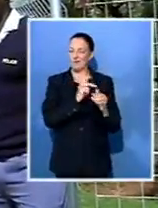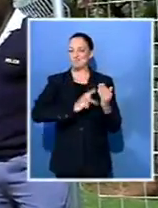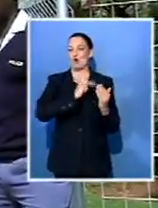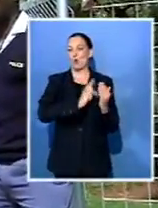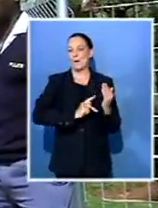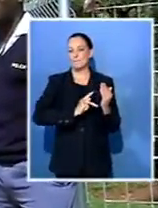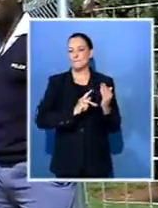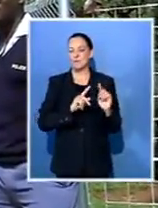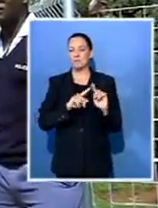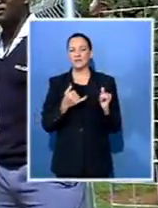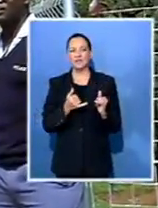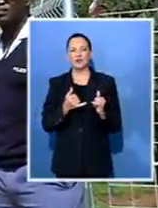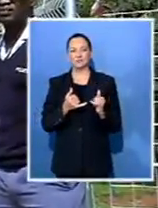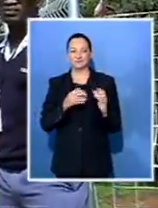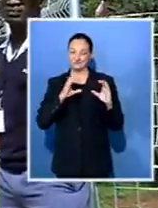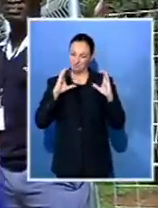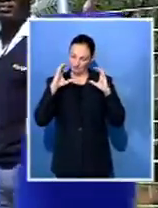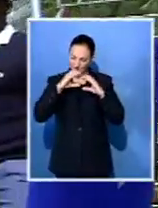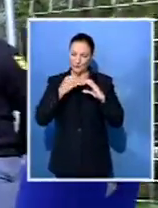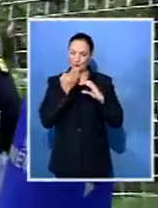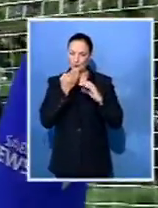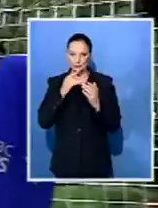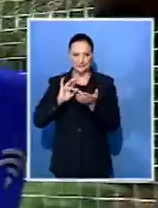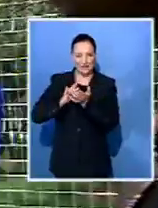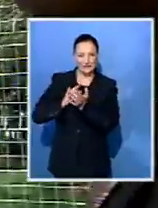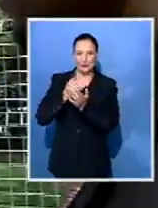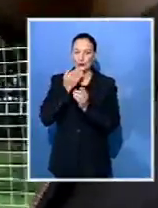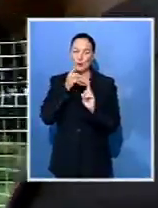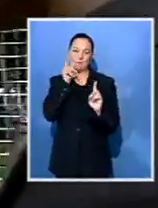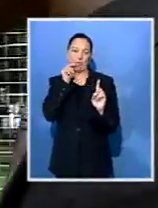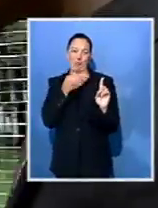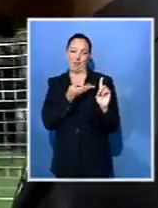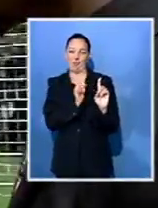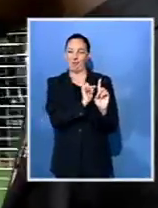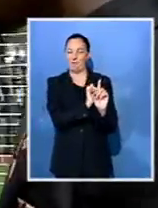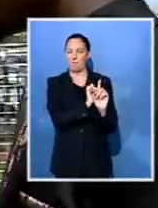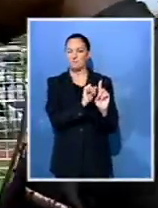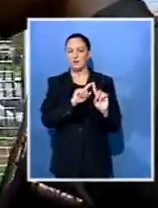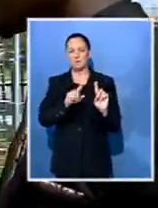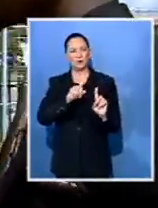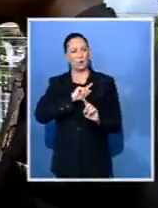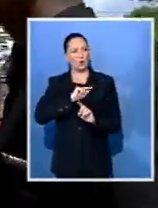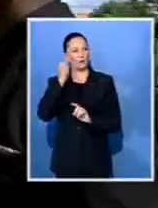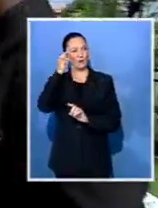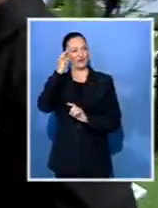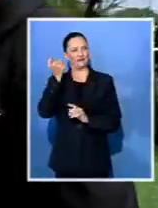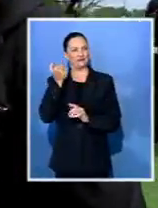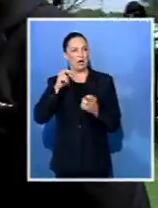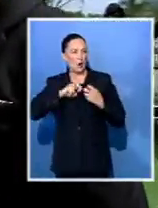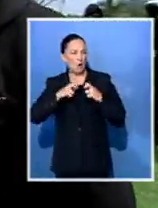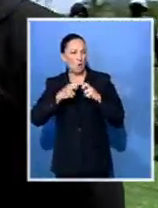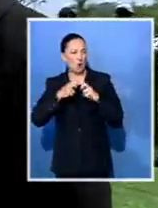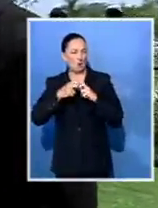it, explain the man at the center of it. And why do you think it has been such a problem, as raised by the prof earlier on as well,